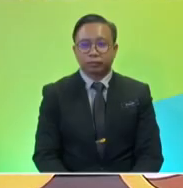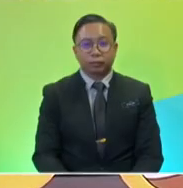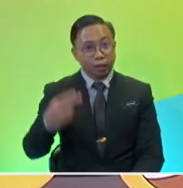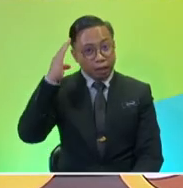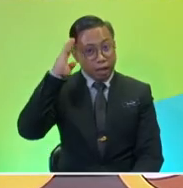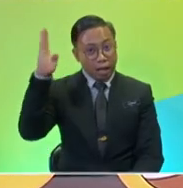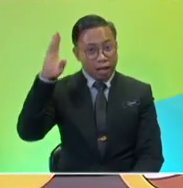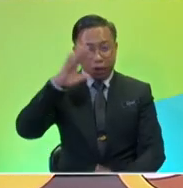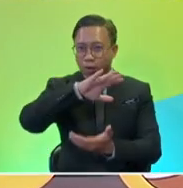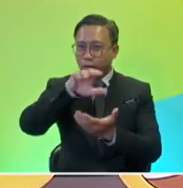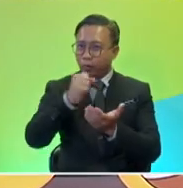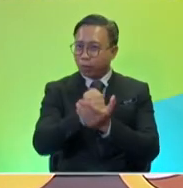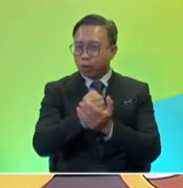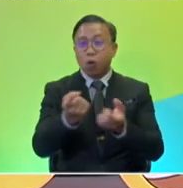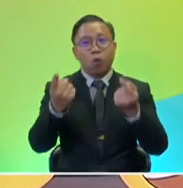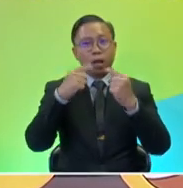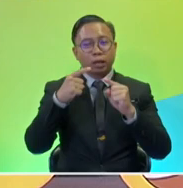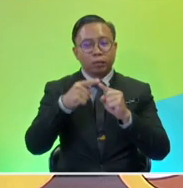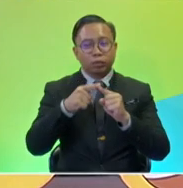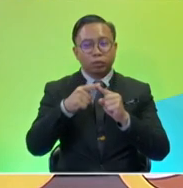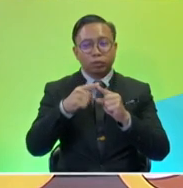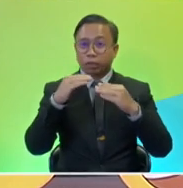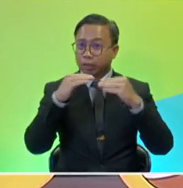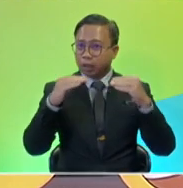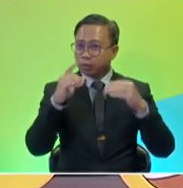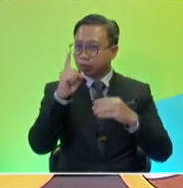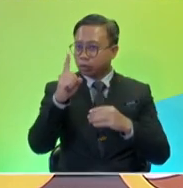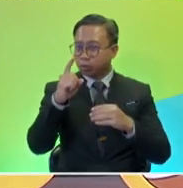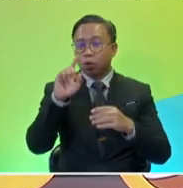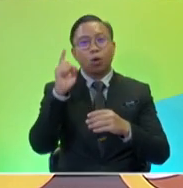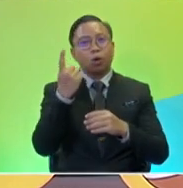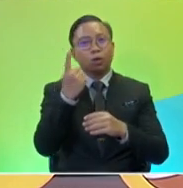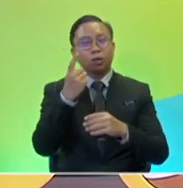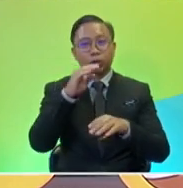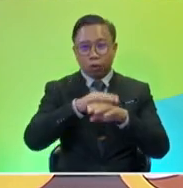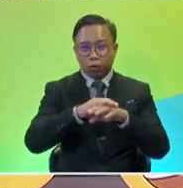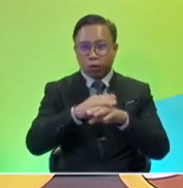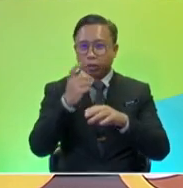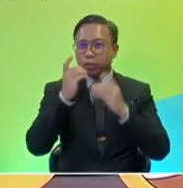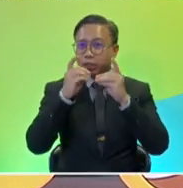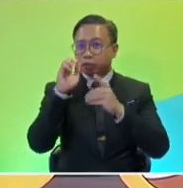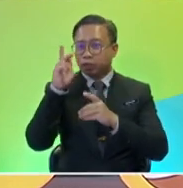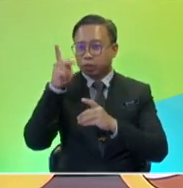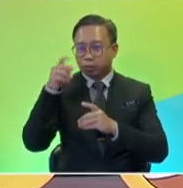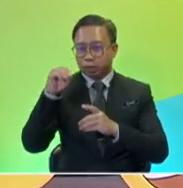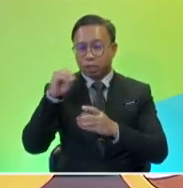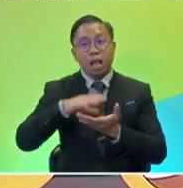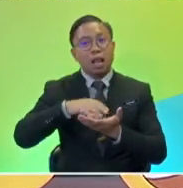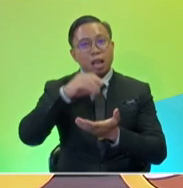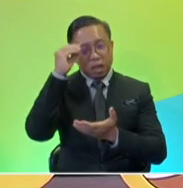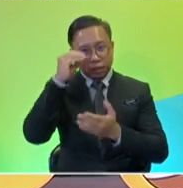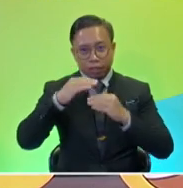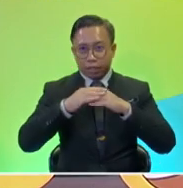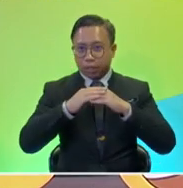Hello everyone, welcome to Slot Tahap 1 only on EduwebTV KPM. And today we are learning Bahasa